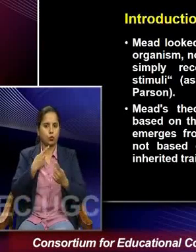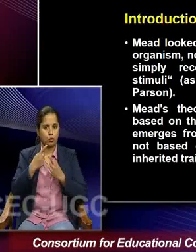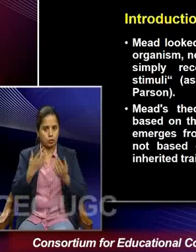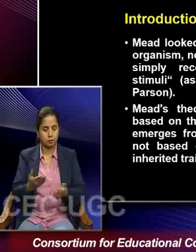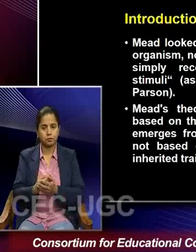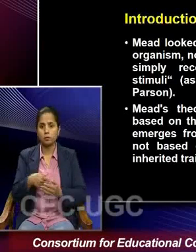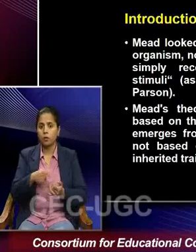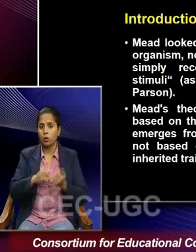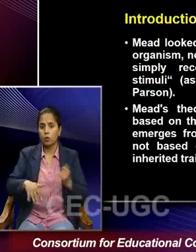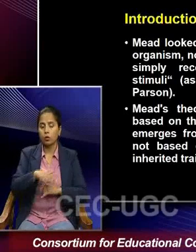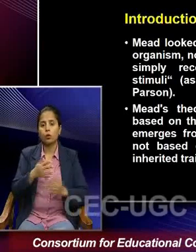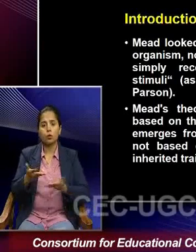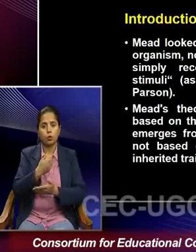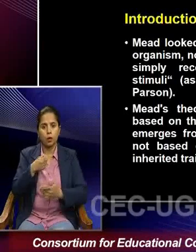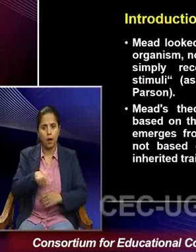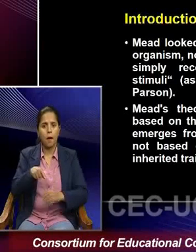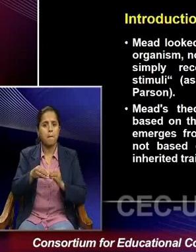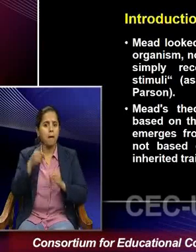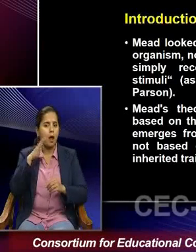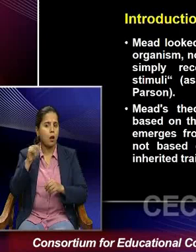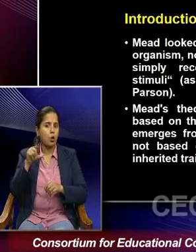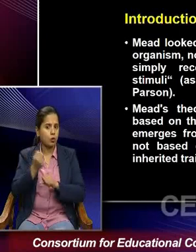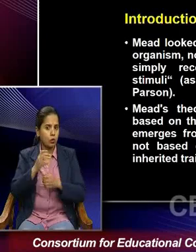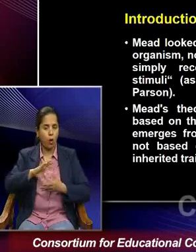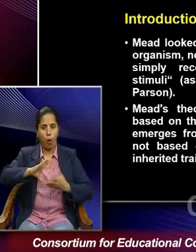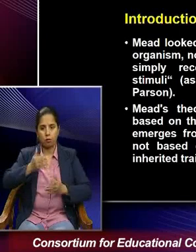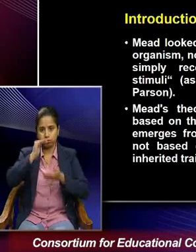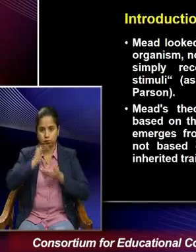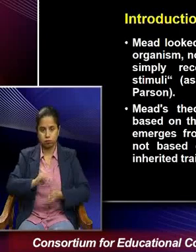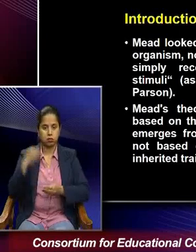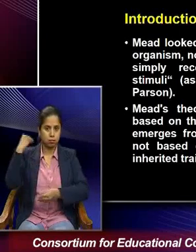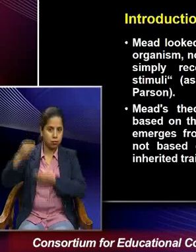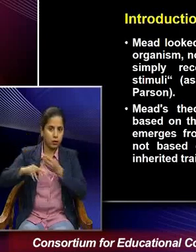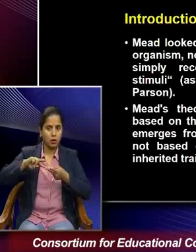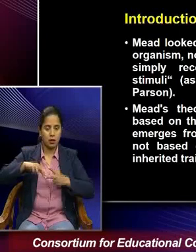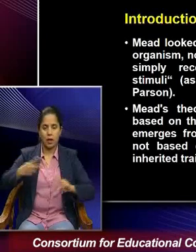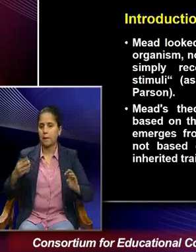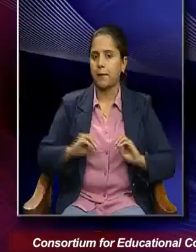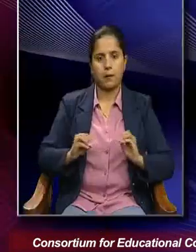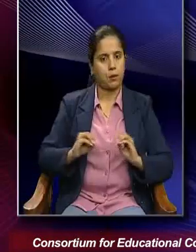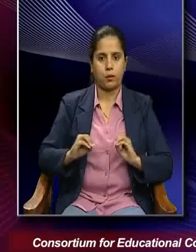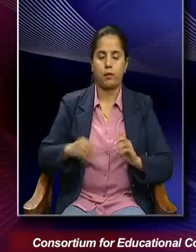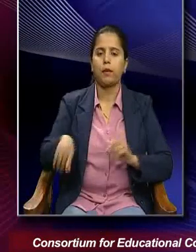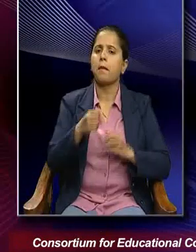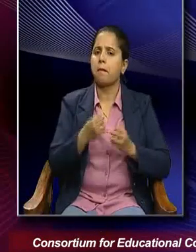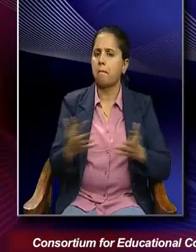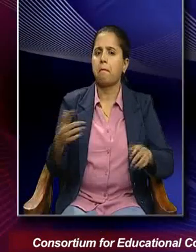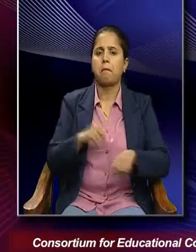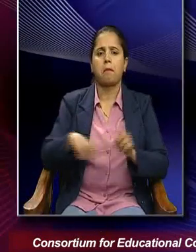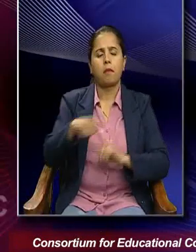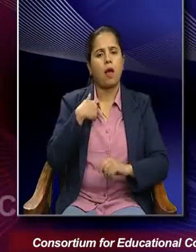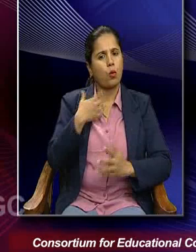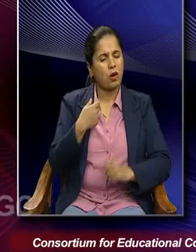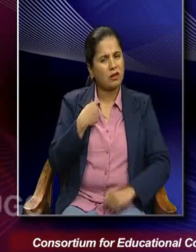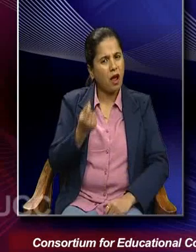and not based on biological factors and inherited trait. Many a time we tend to